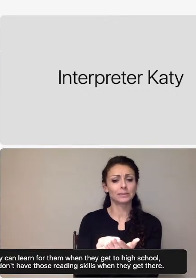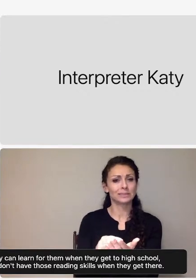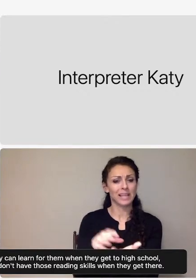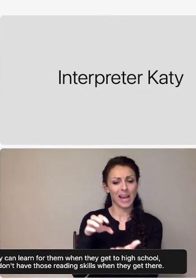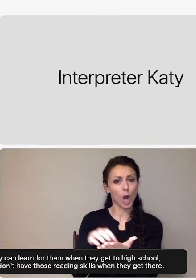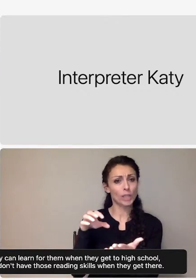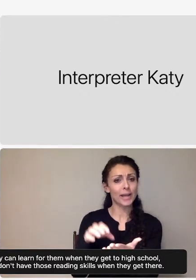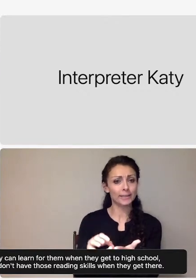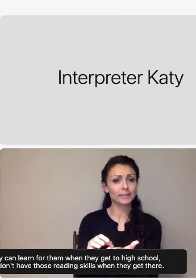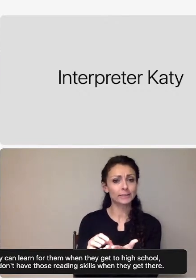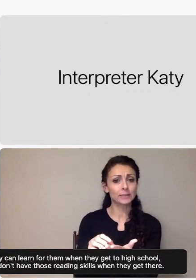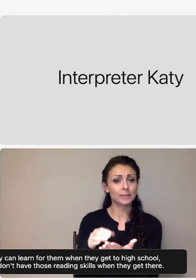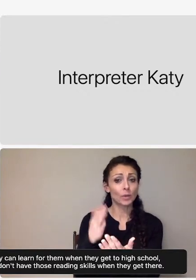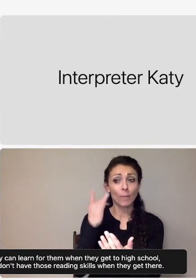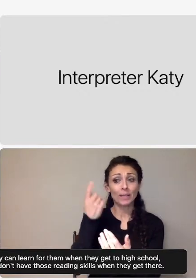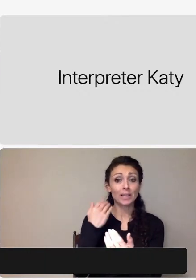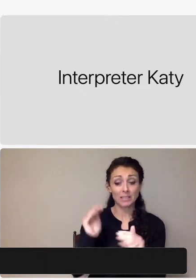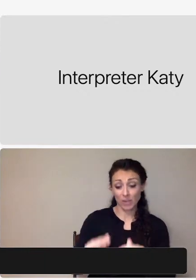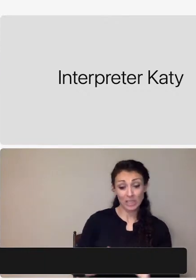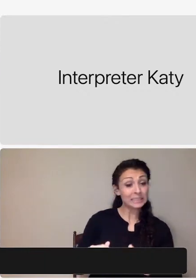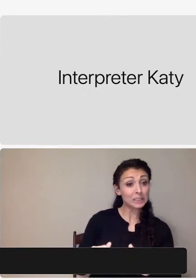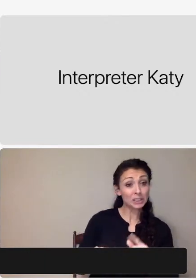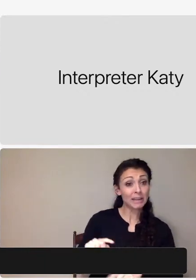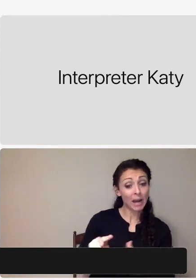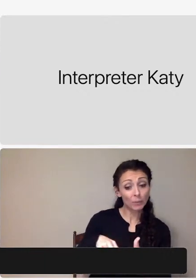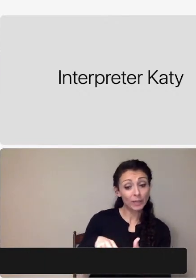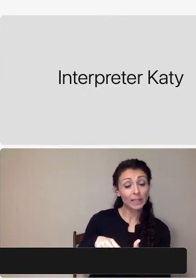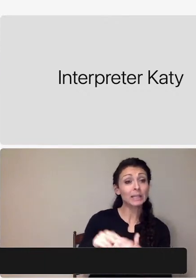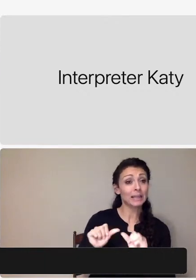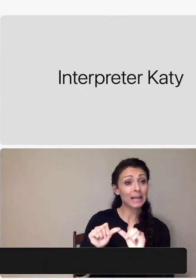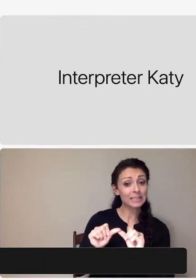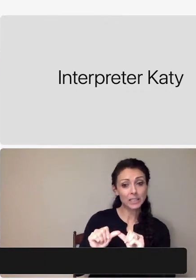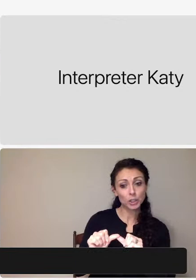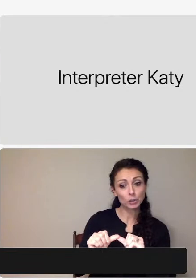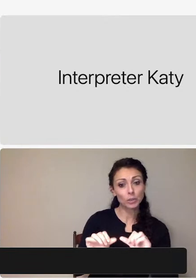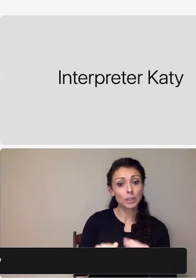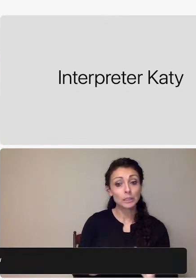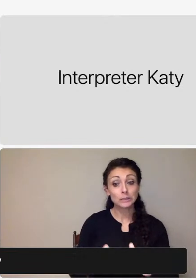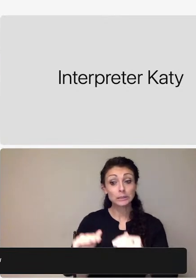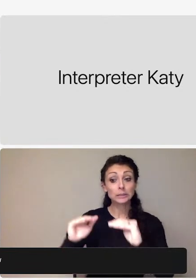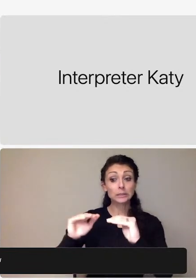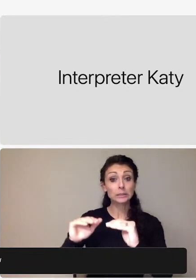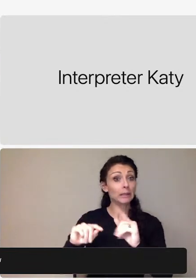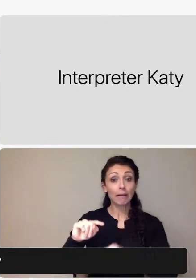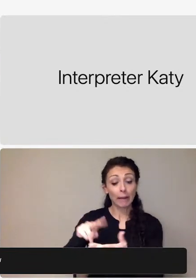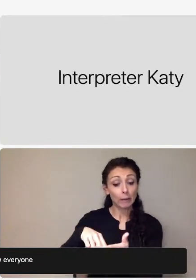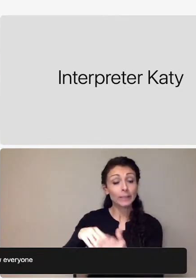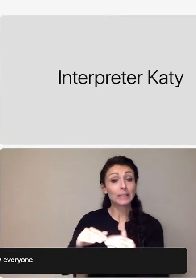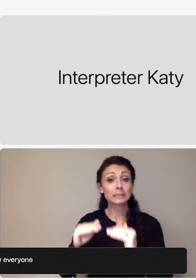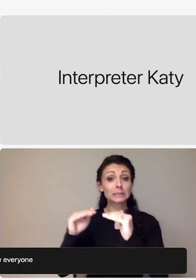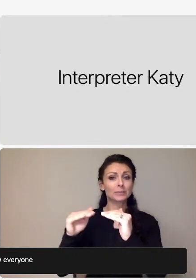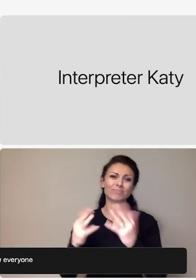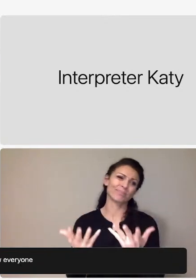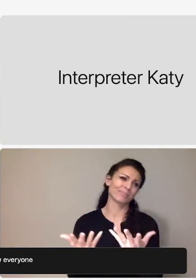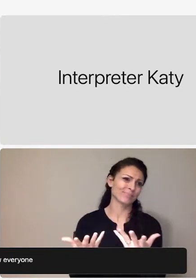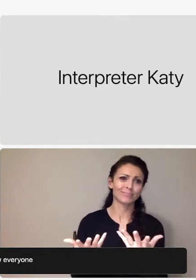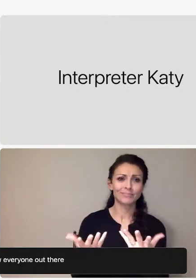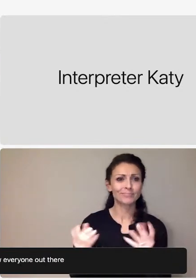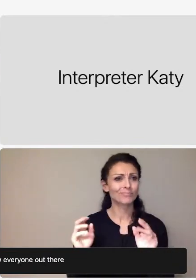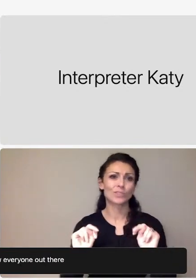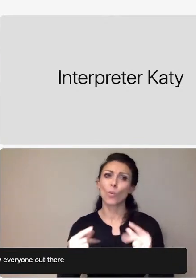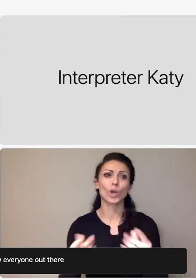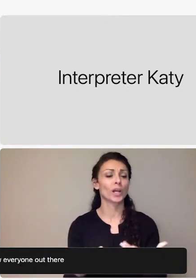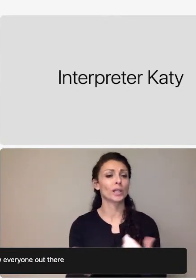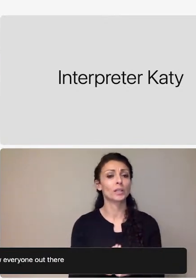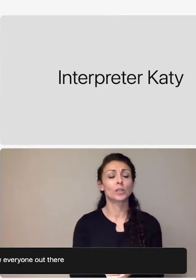lord does care i know that everyone on this board is here for that reason and i know everyone out there but we need to